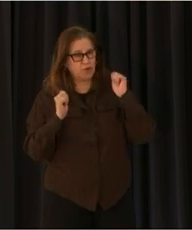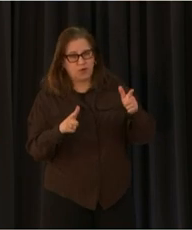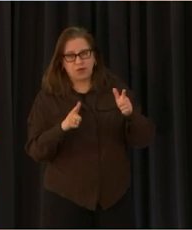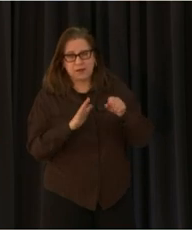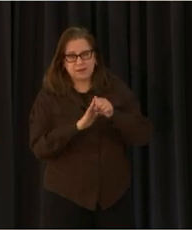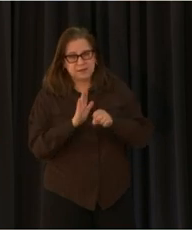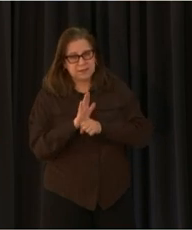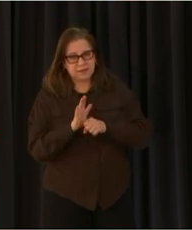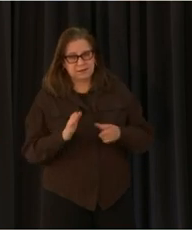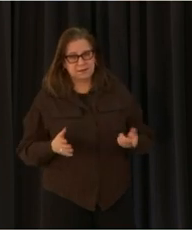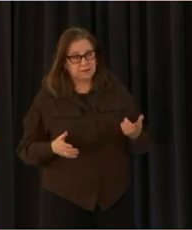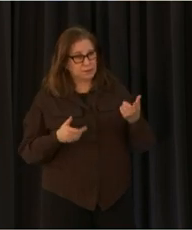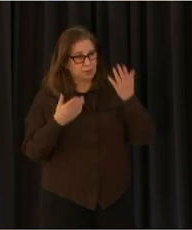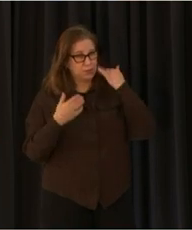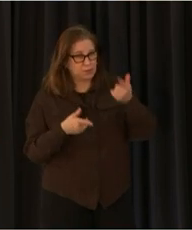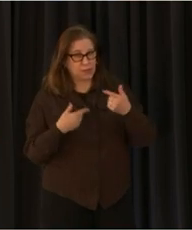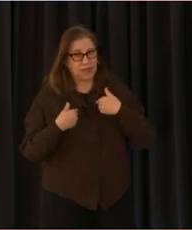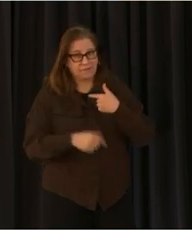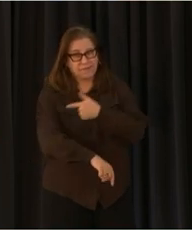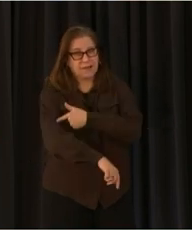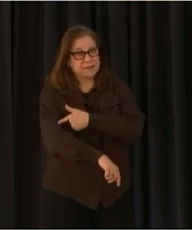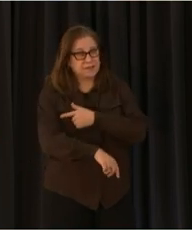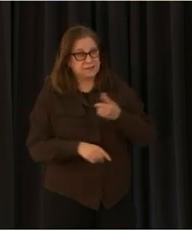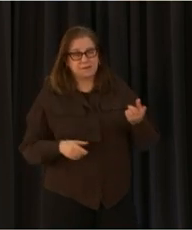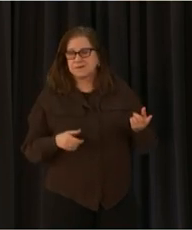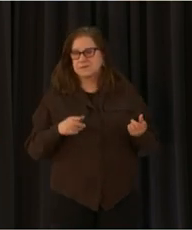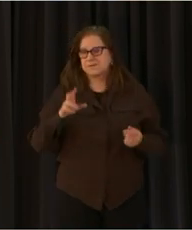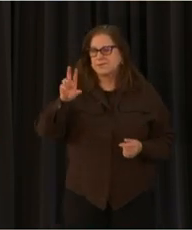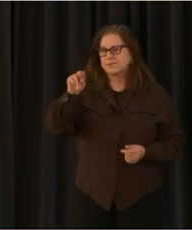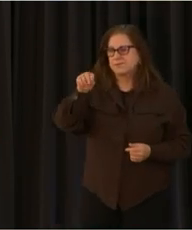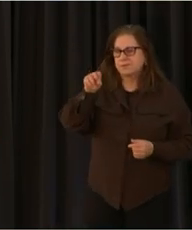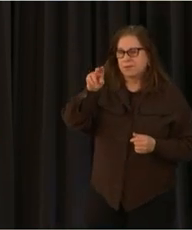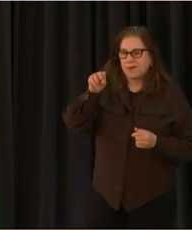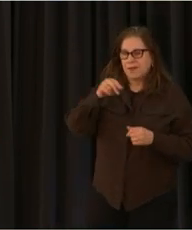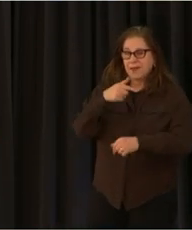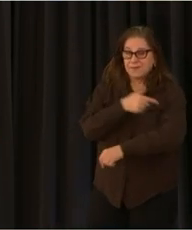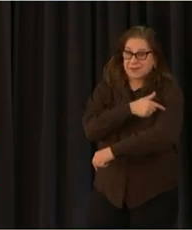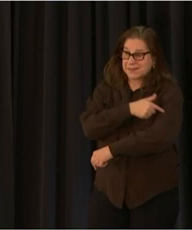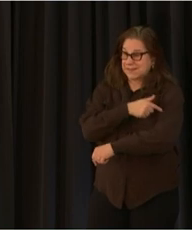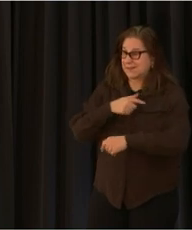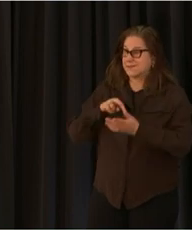And when we make an update, we'll provide that information here. Thank you. That's very helpful.